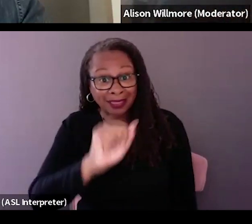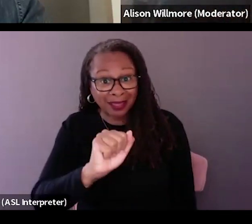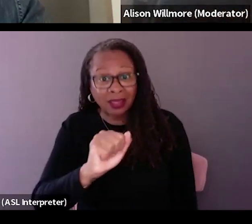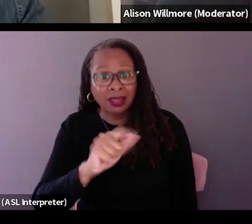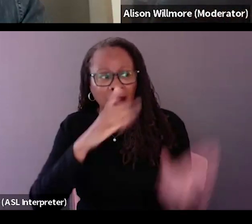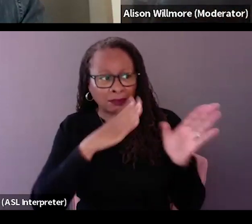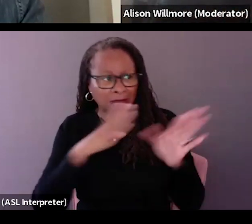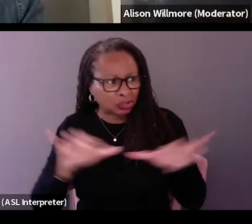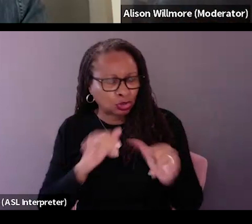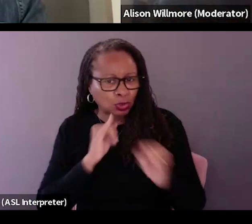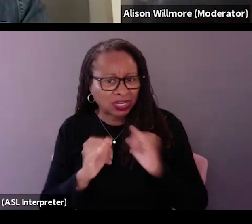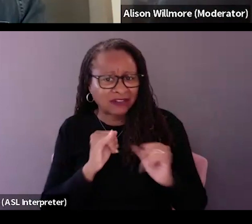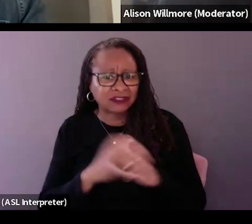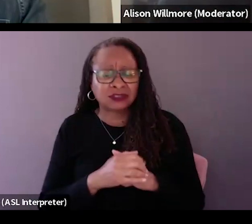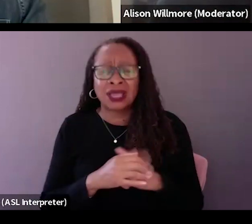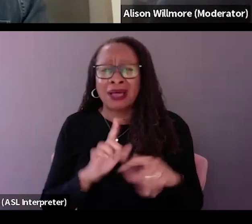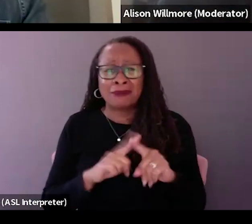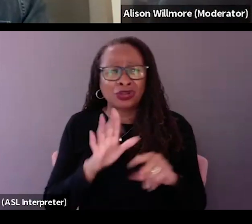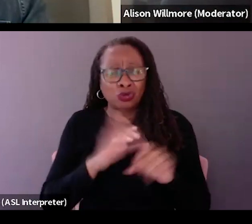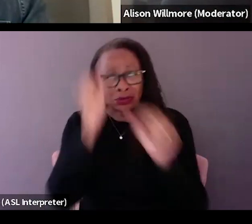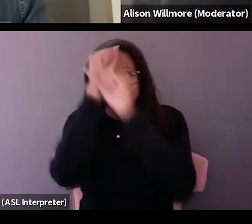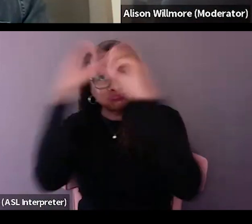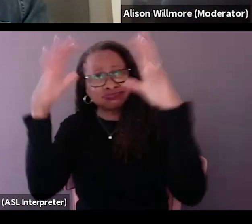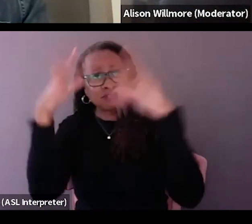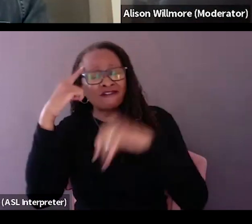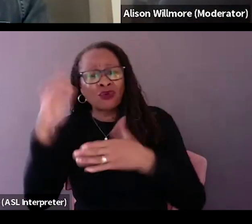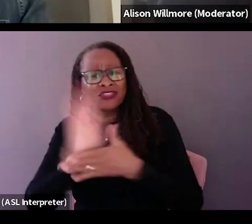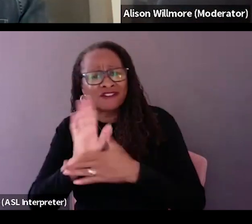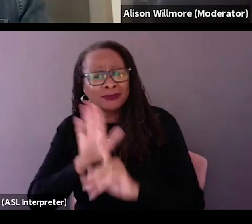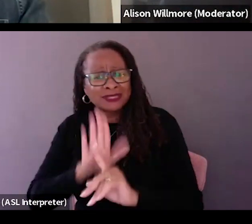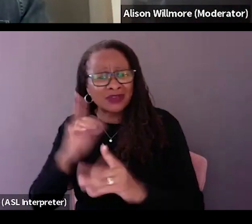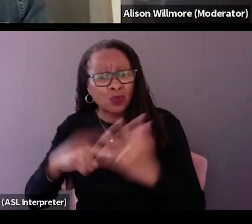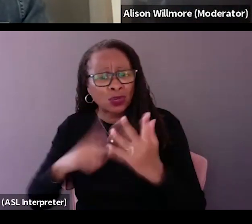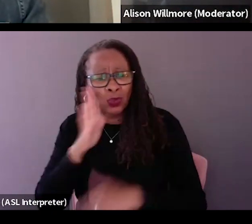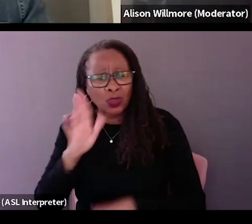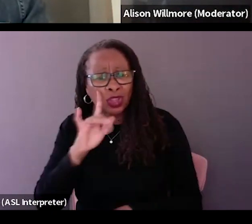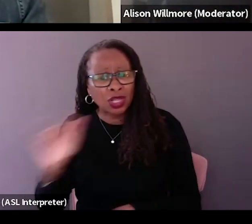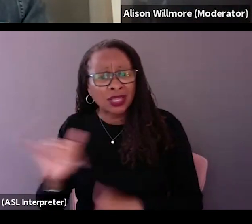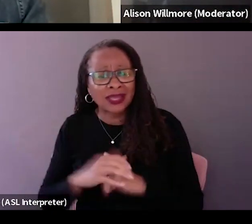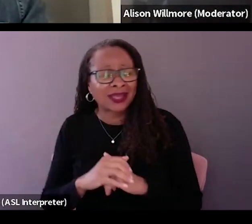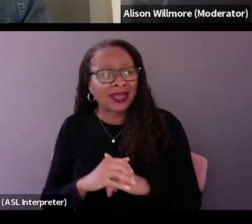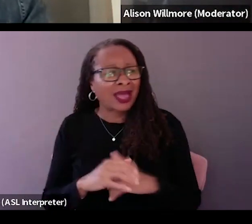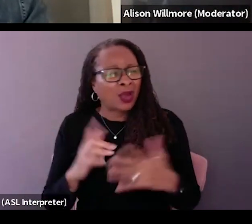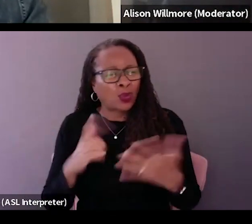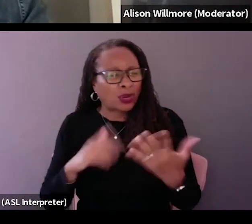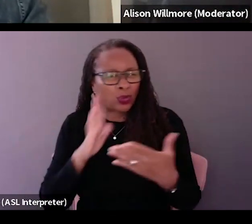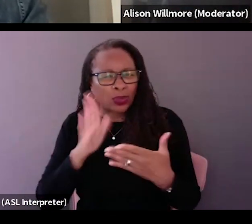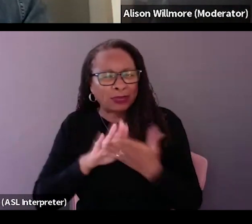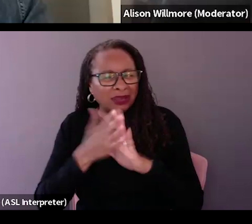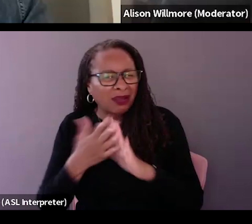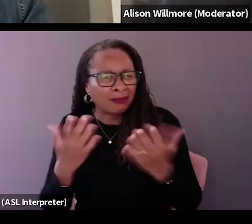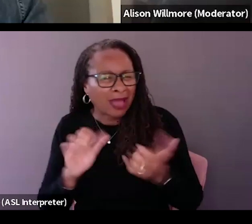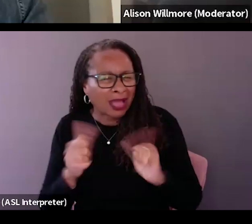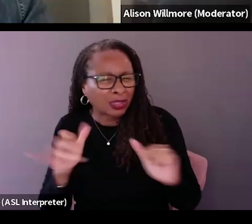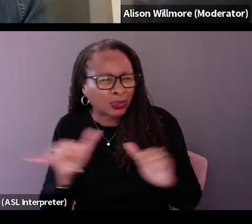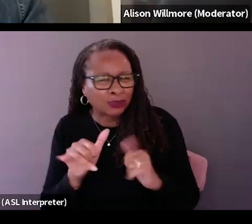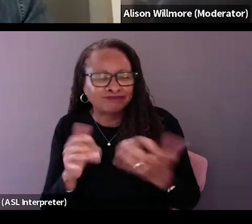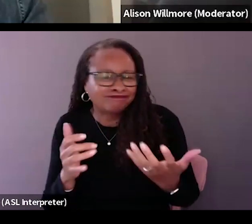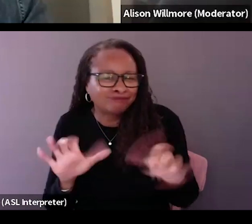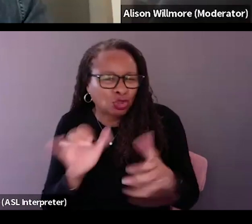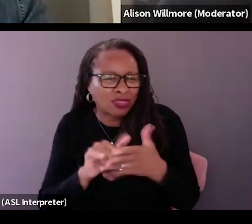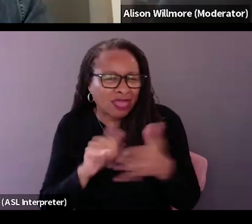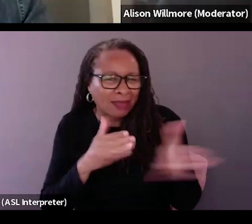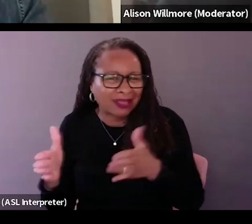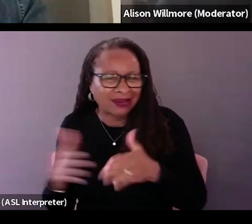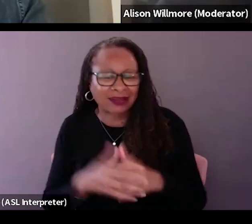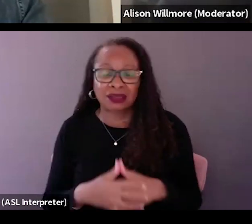kind of feel out what it ultimately became? Yeah, I actually don't even call them interviews in most of my films. I would say I've done a few interview-based